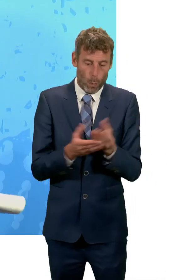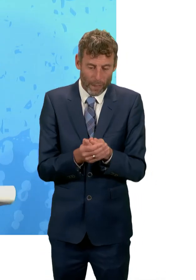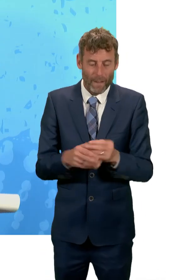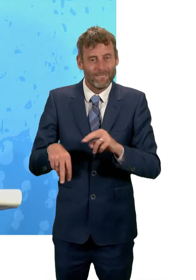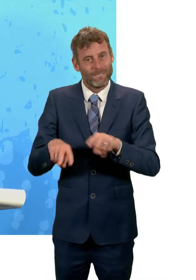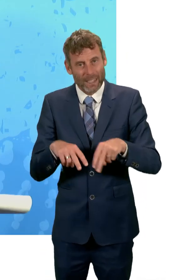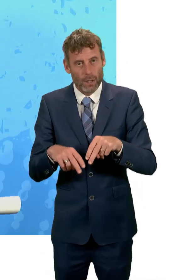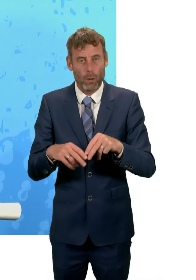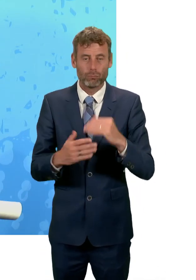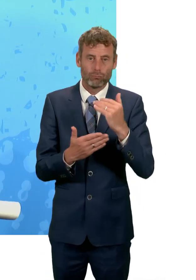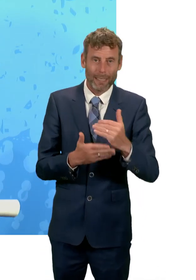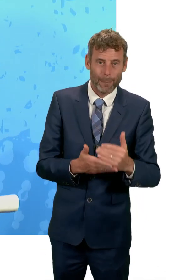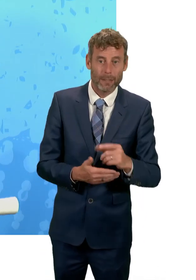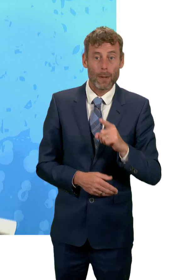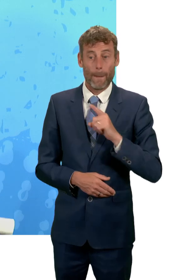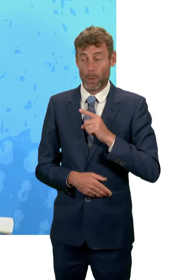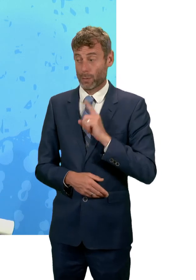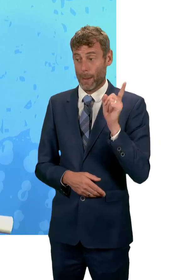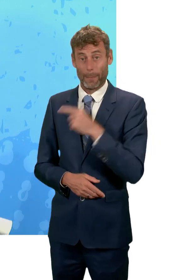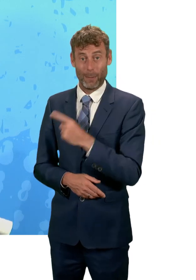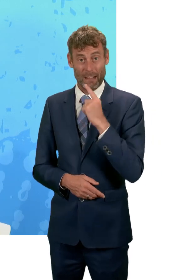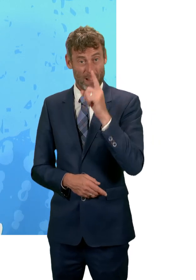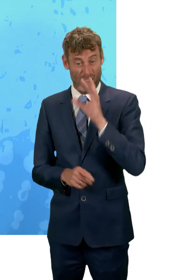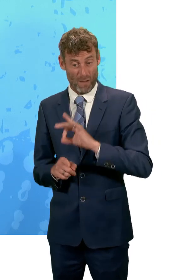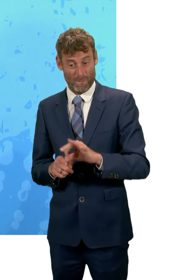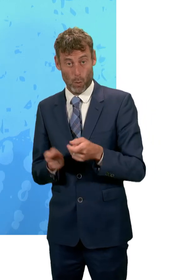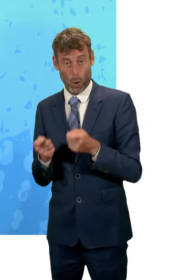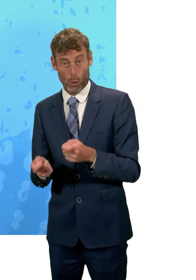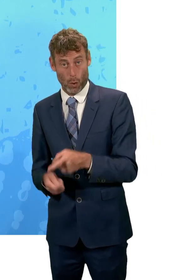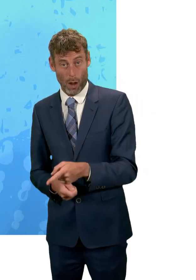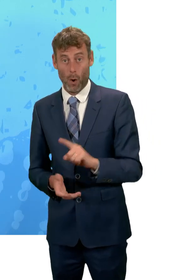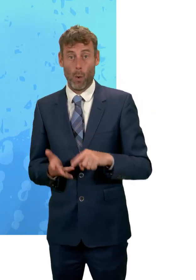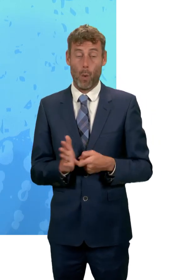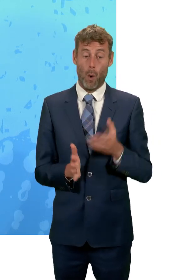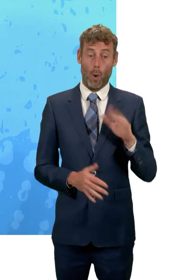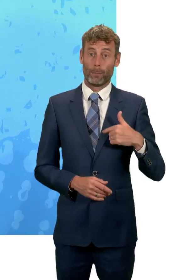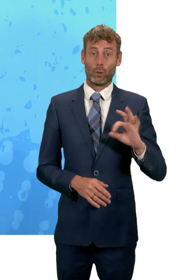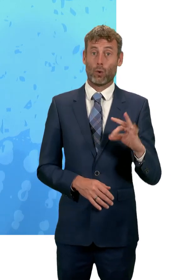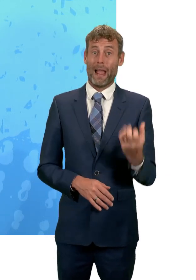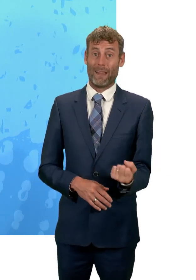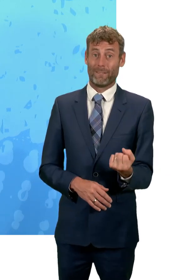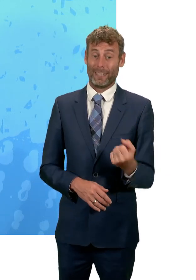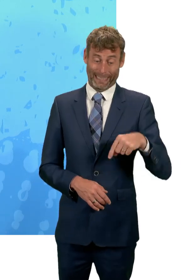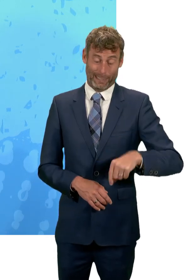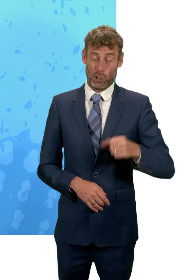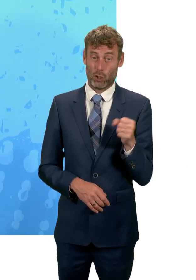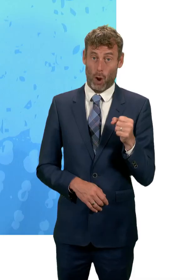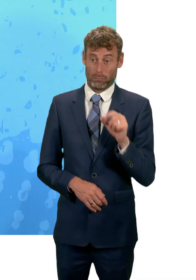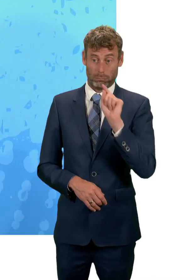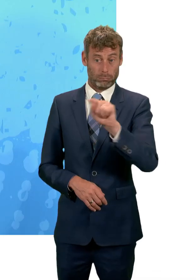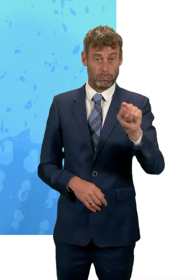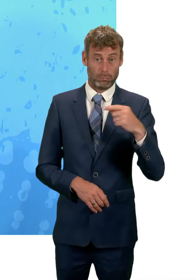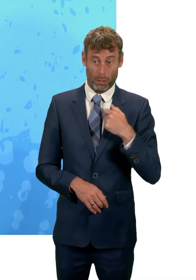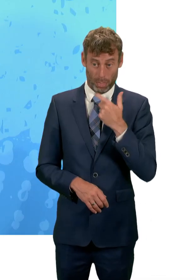because people, A, can't afford to put their cooker on, or they don't have a cooker, which again, in Scotland, you find that, you know, quite